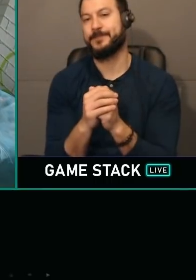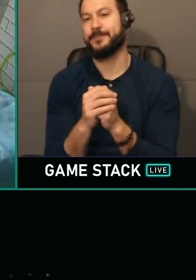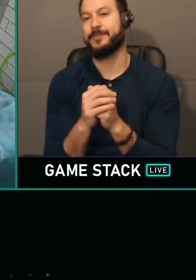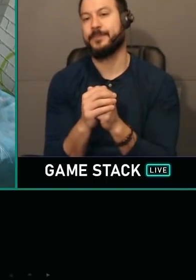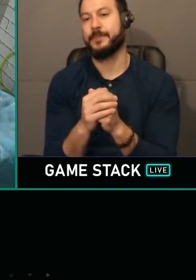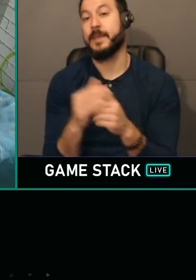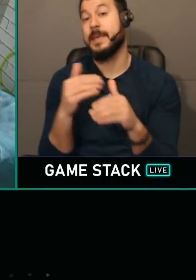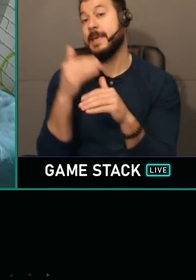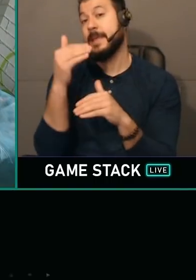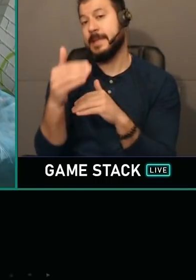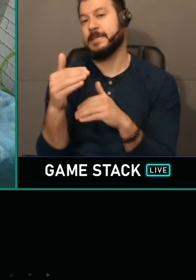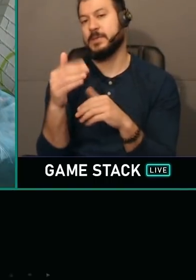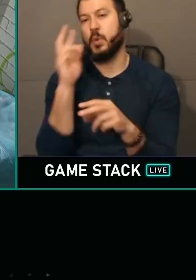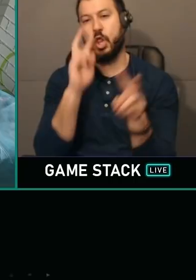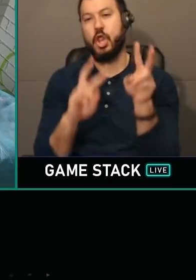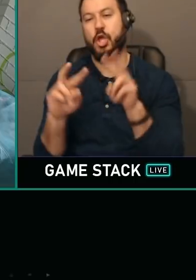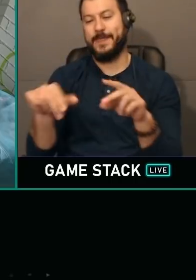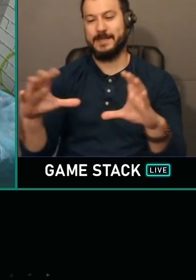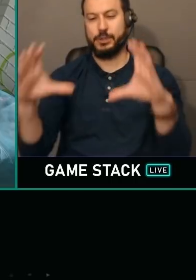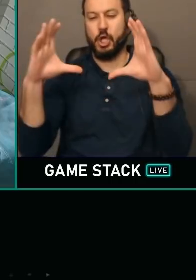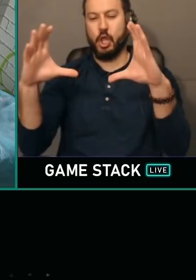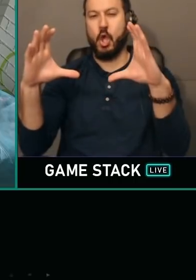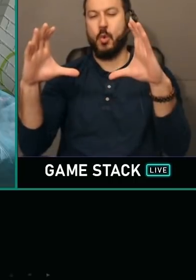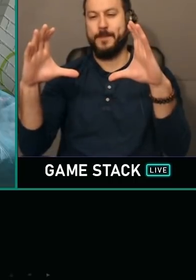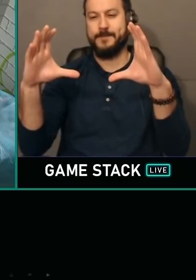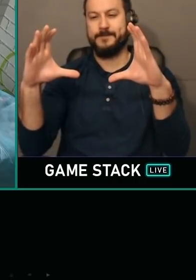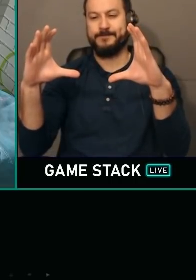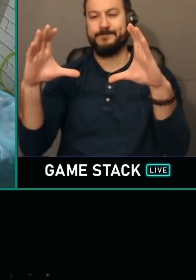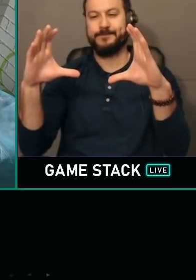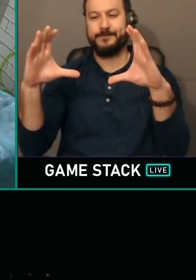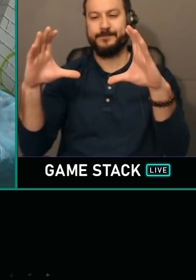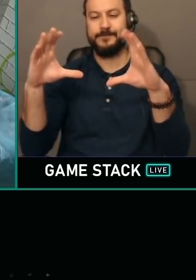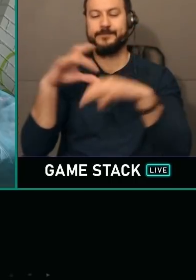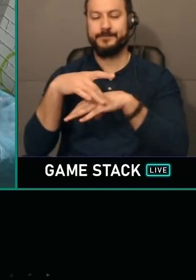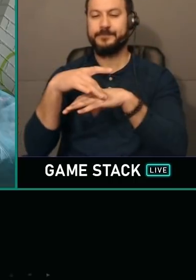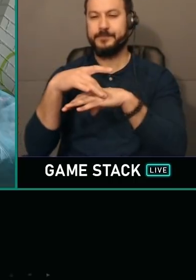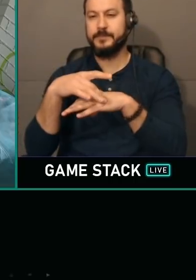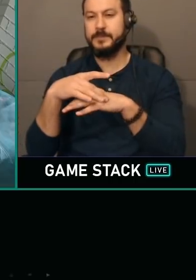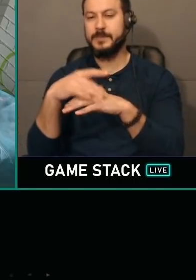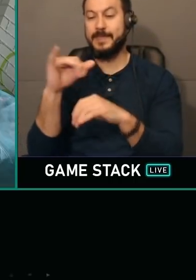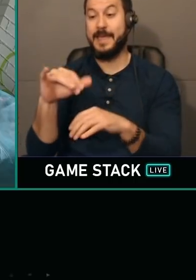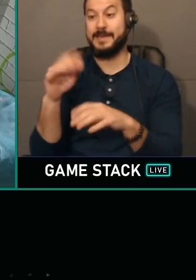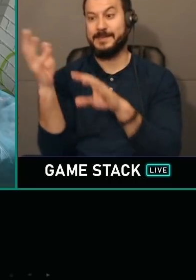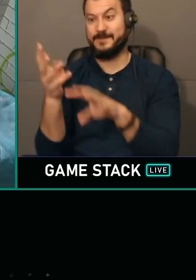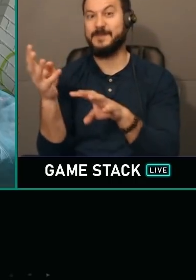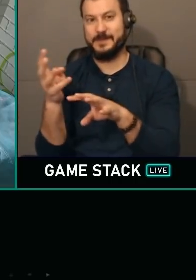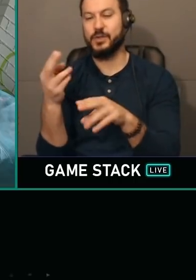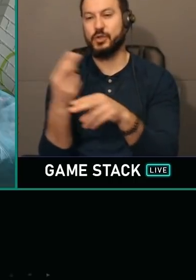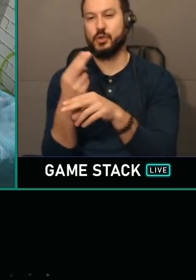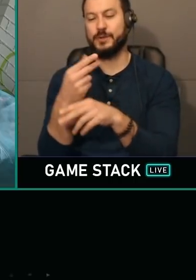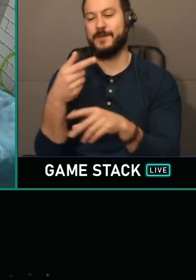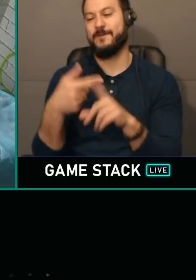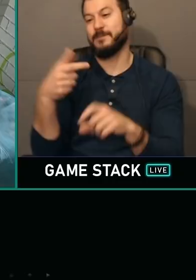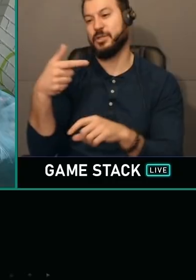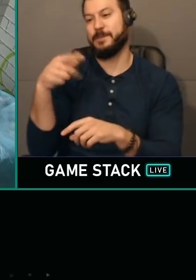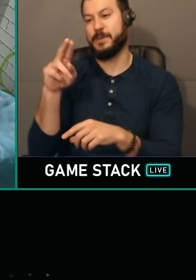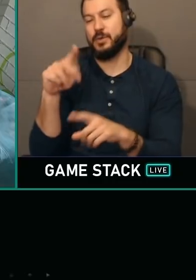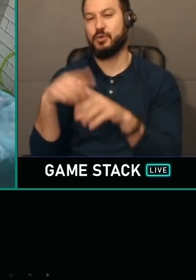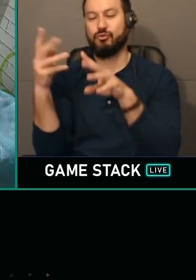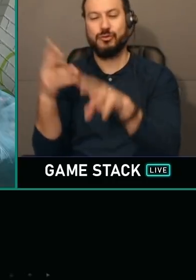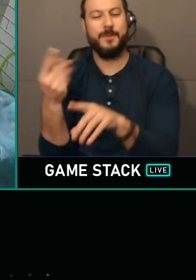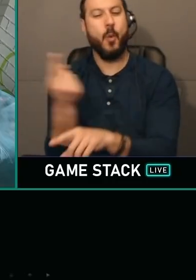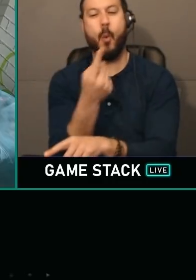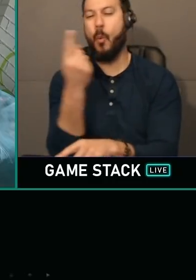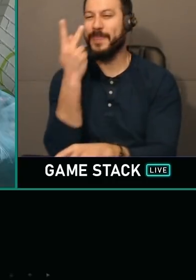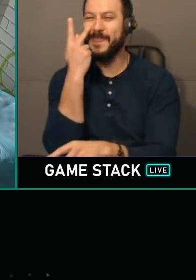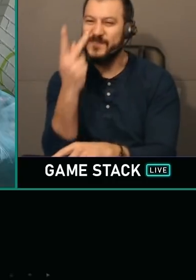Next, we'll look at this globe hanging from the ceiling. Sampler feedback streaming uses data from the GPU to stream in only the visible parts